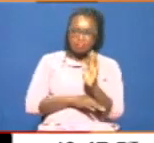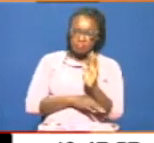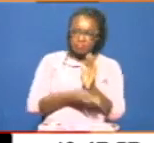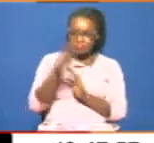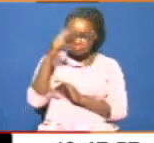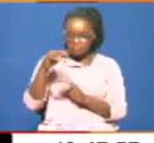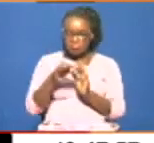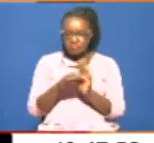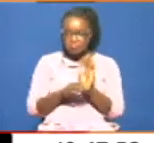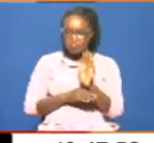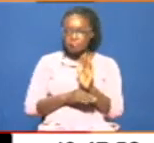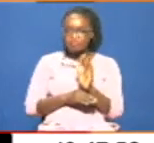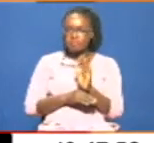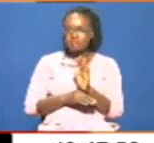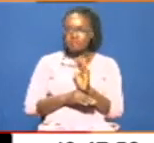statements,